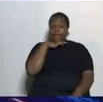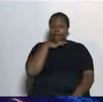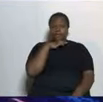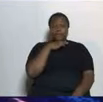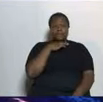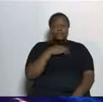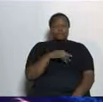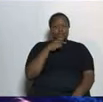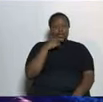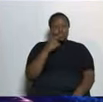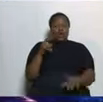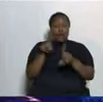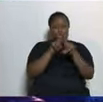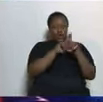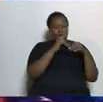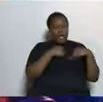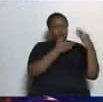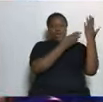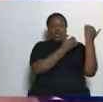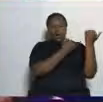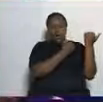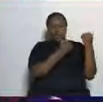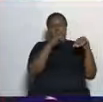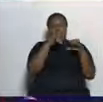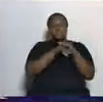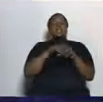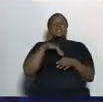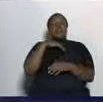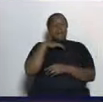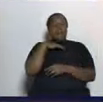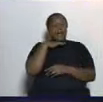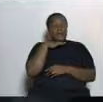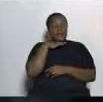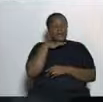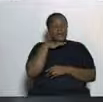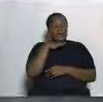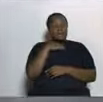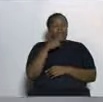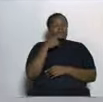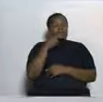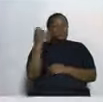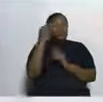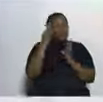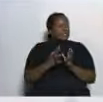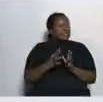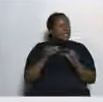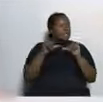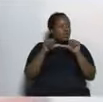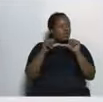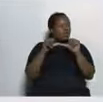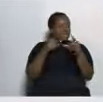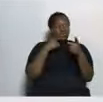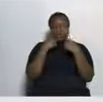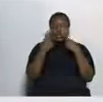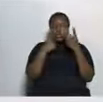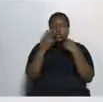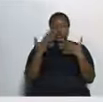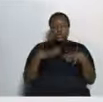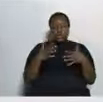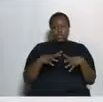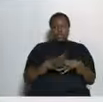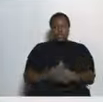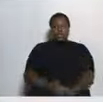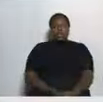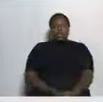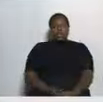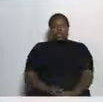Na kuna tumaini kuu la ufufuo. Pastors, it's yours. Wachungaji, endeleeni kuongea na watu waliojitoa na kuwaombea. Elekeeni